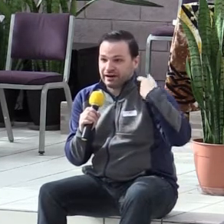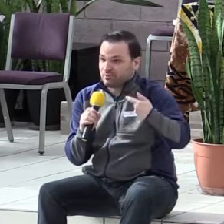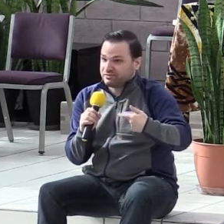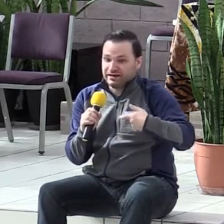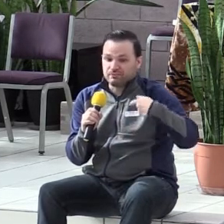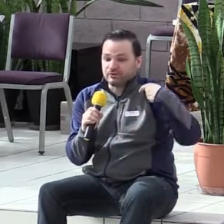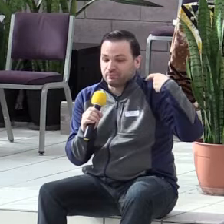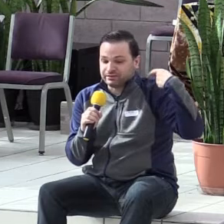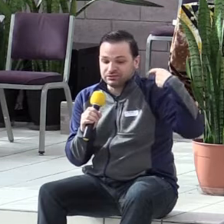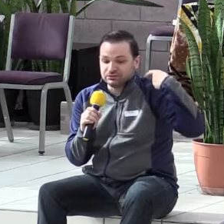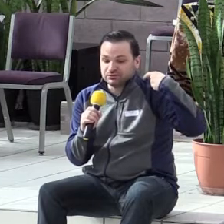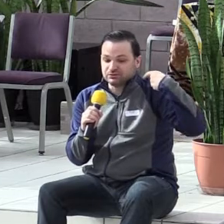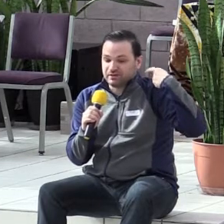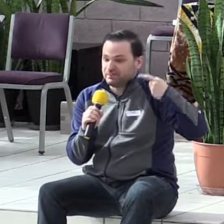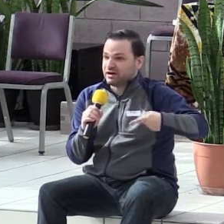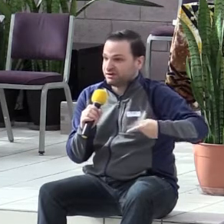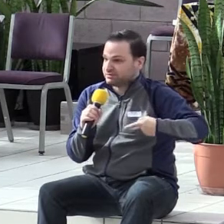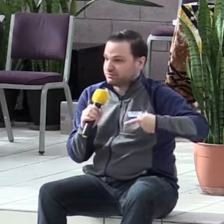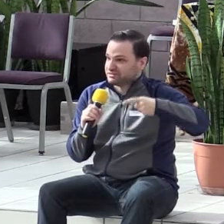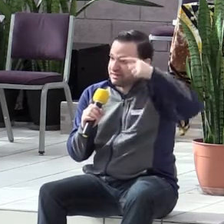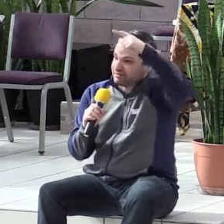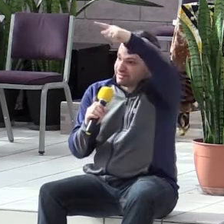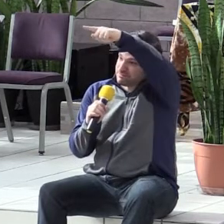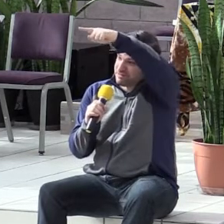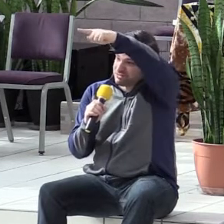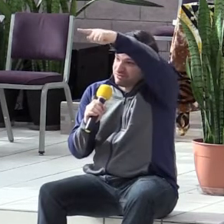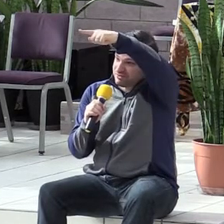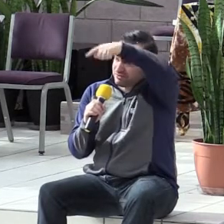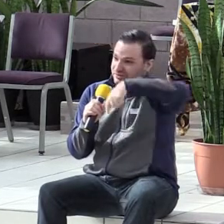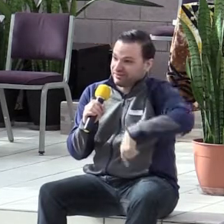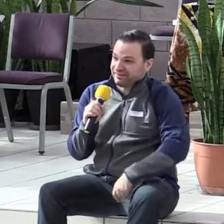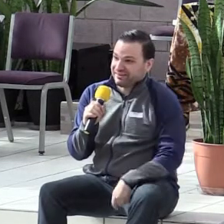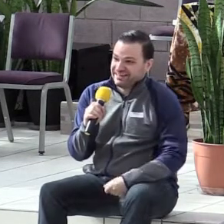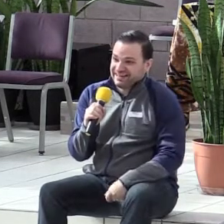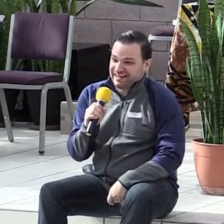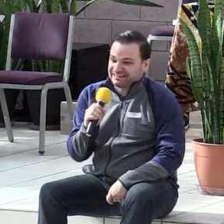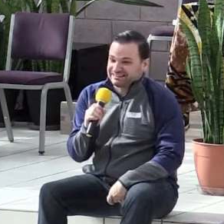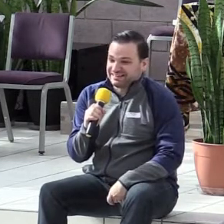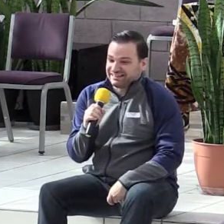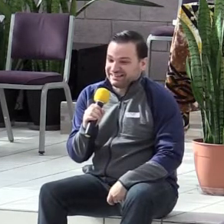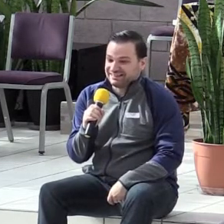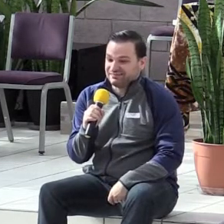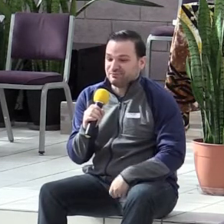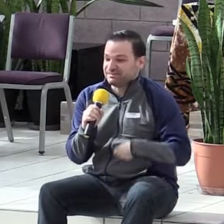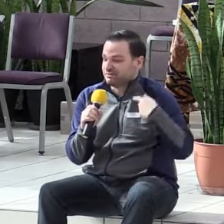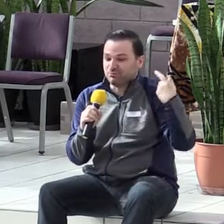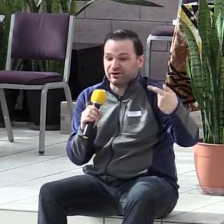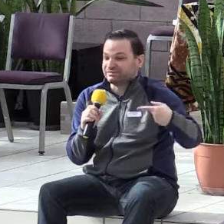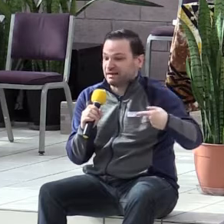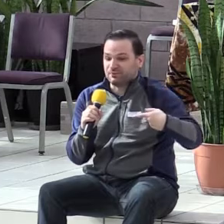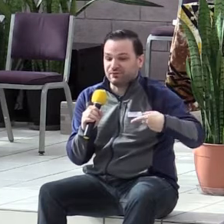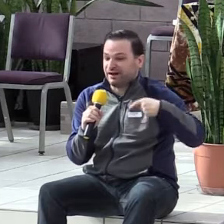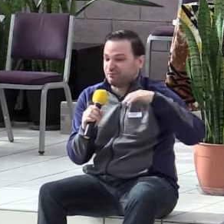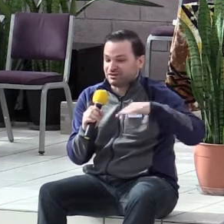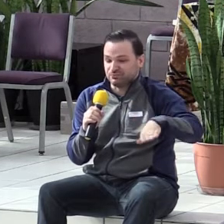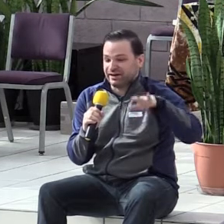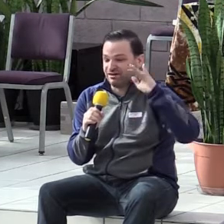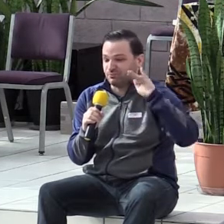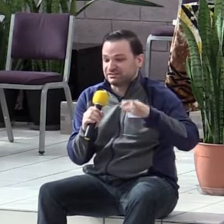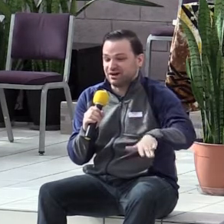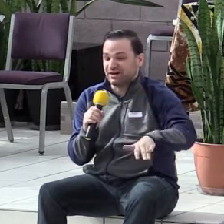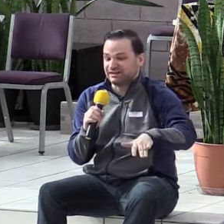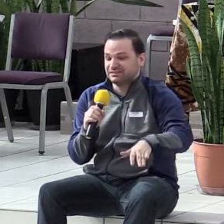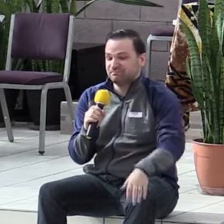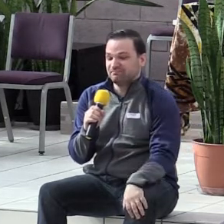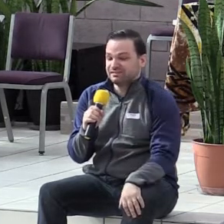I went out with him. We went to Vapiano's, which is now our date spot just around the corner here. And we went to the Memorial Day parade. We walked